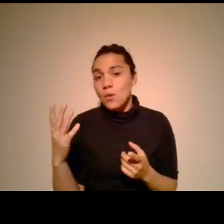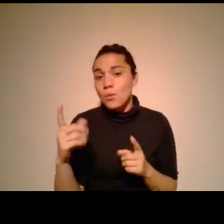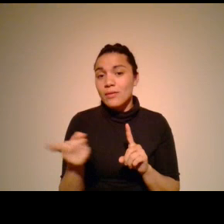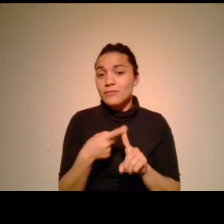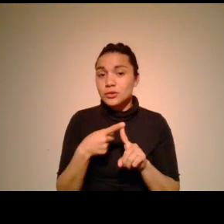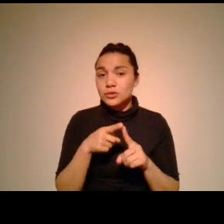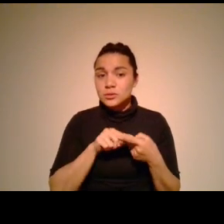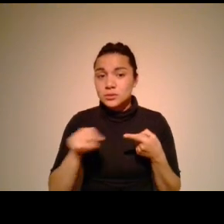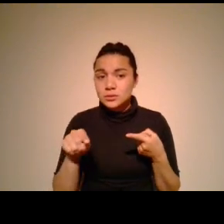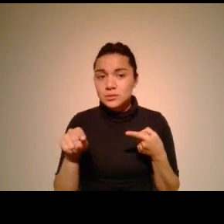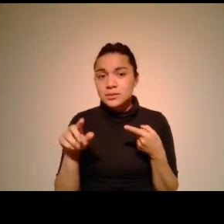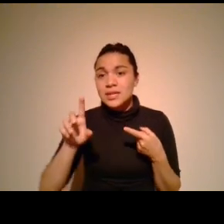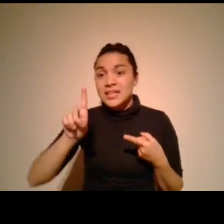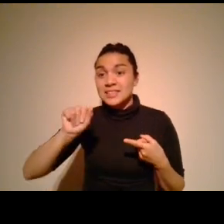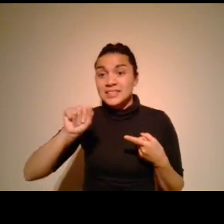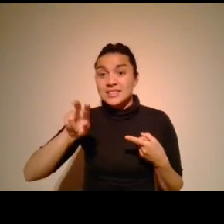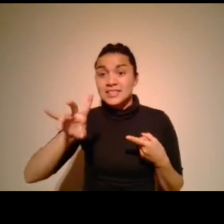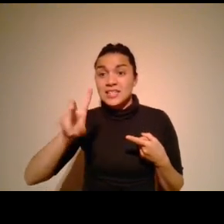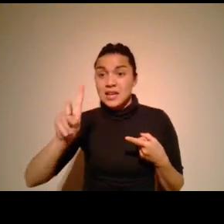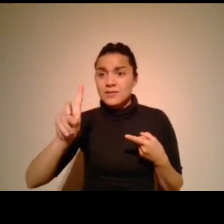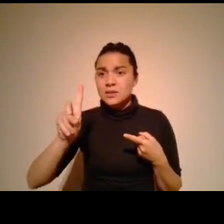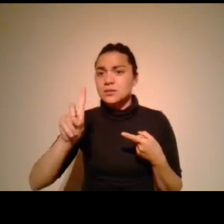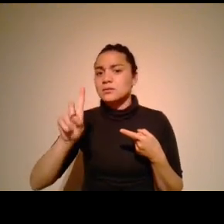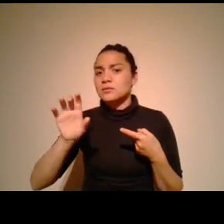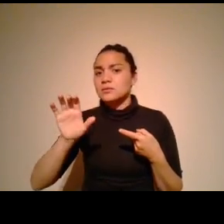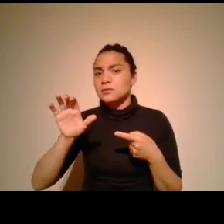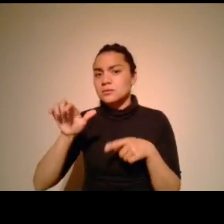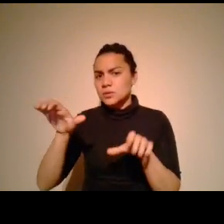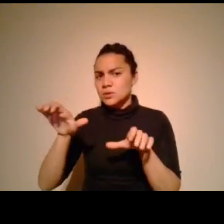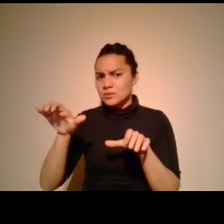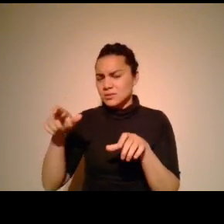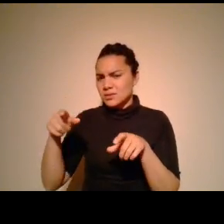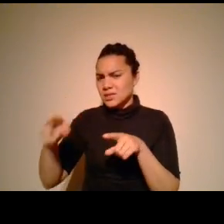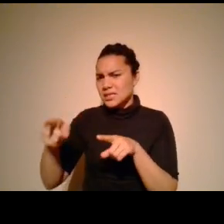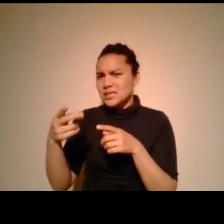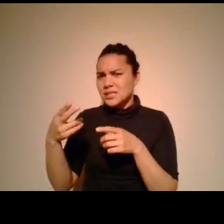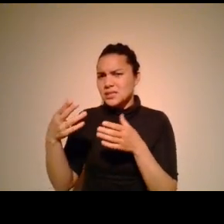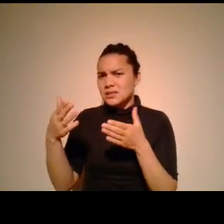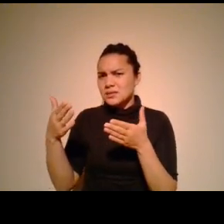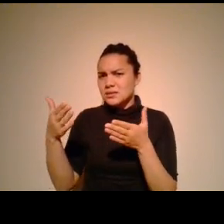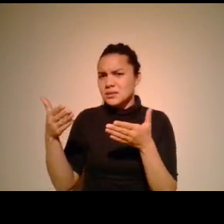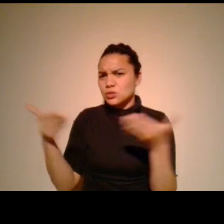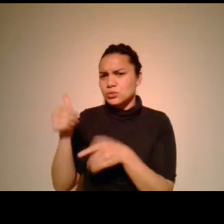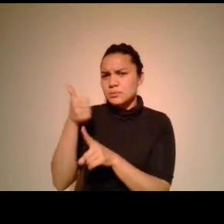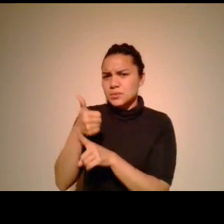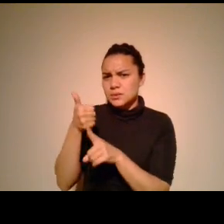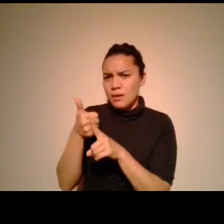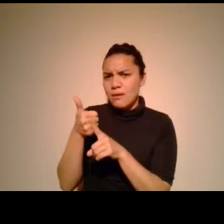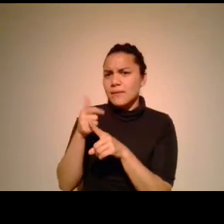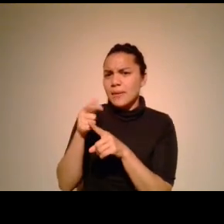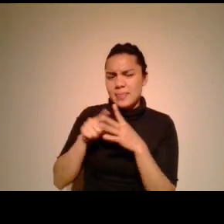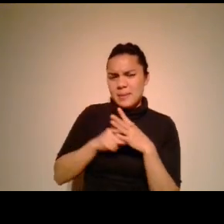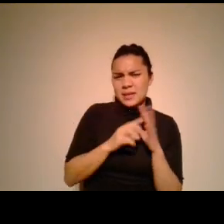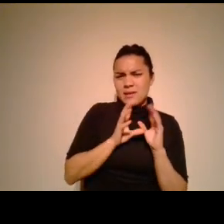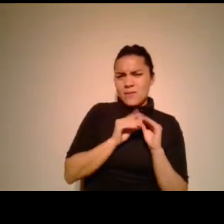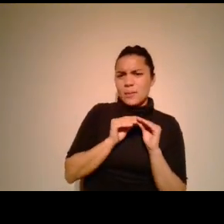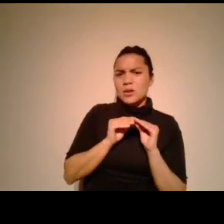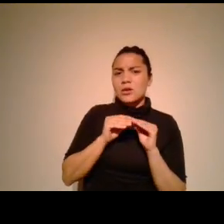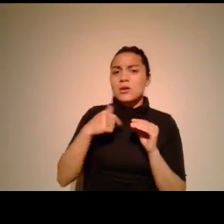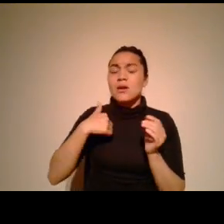David doing this as sort of part of introducing himself in the beginning of this webinar, because it's something that I really like to